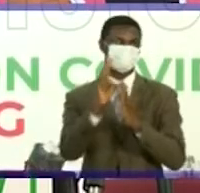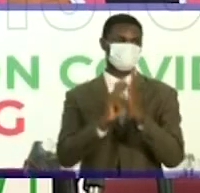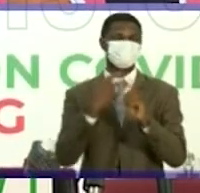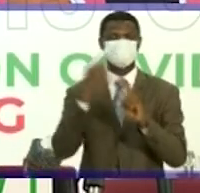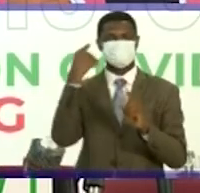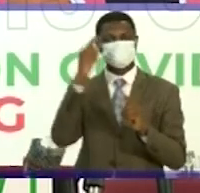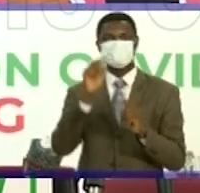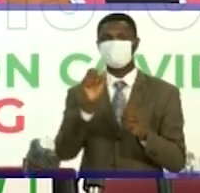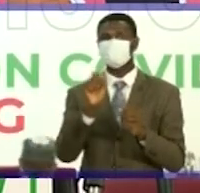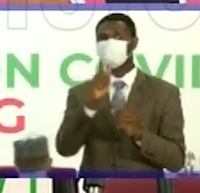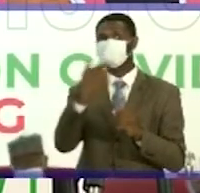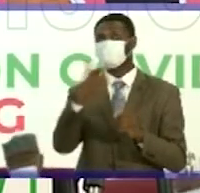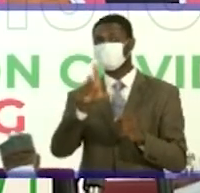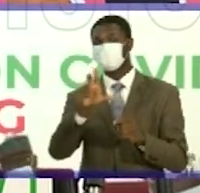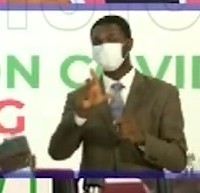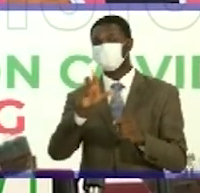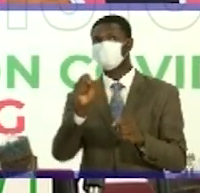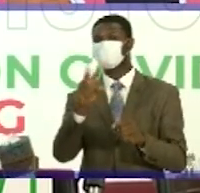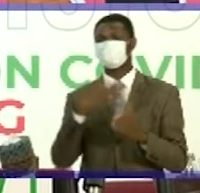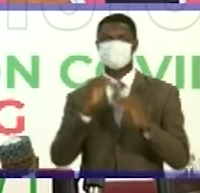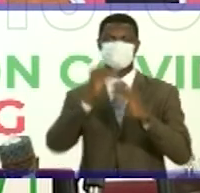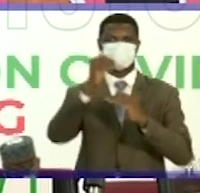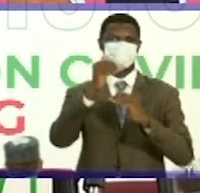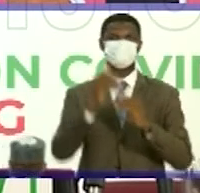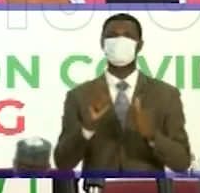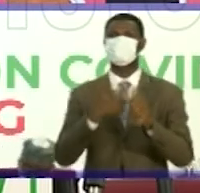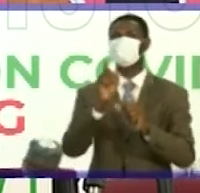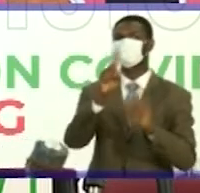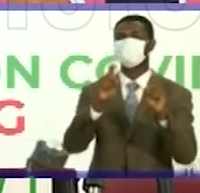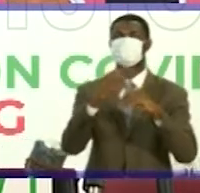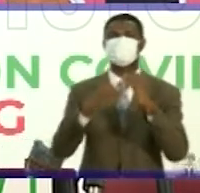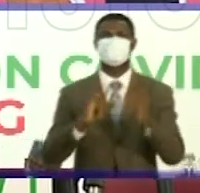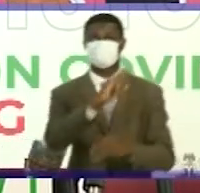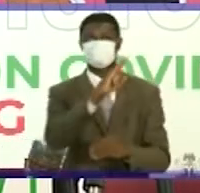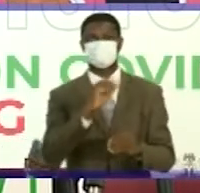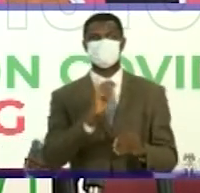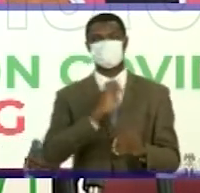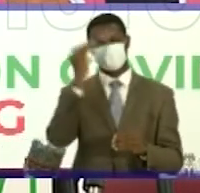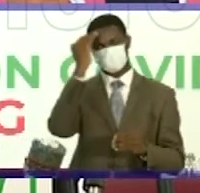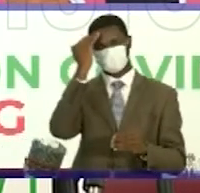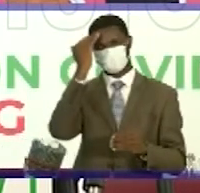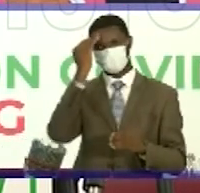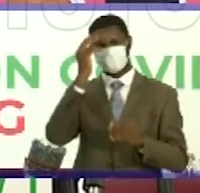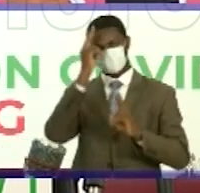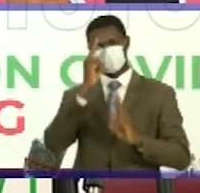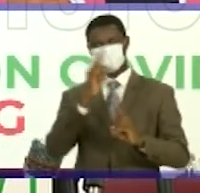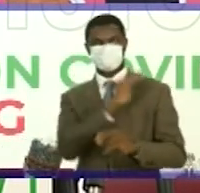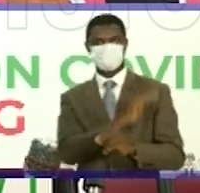above. So the first question has to do more with aviation. I'm sure the Honorable Minister of Aviation will answer it,